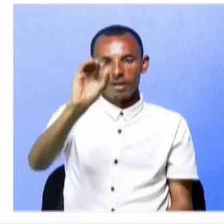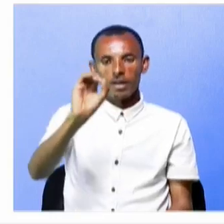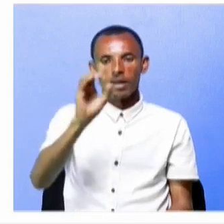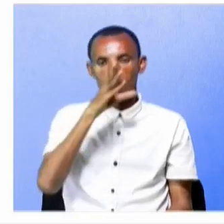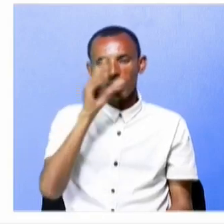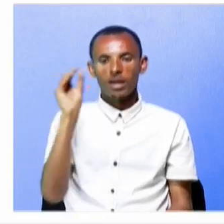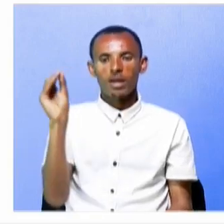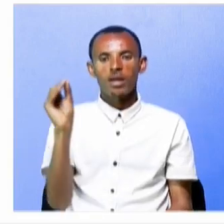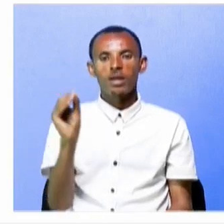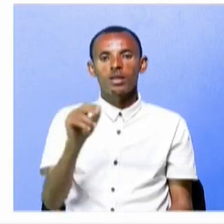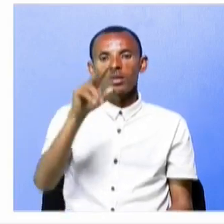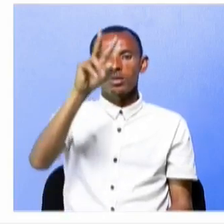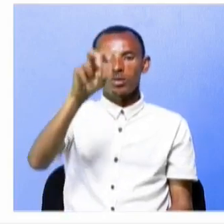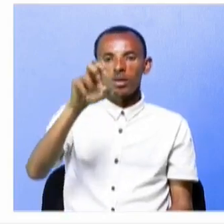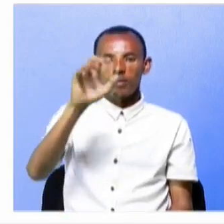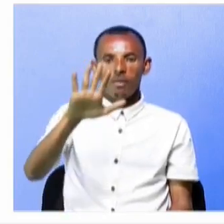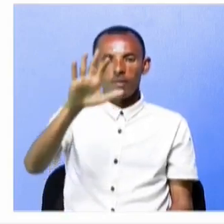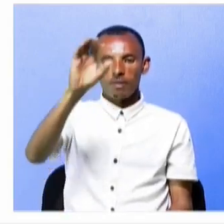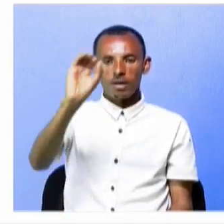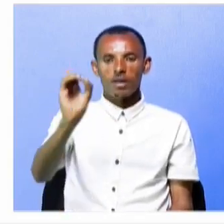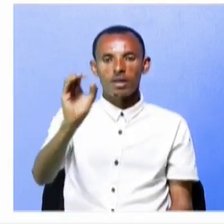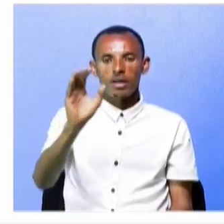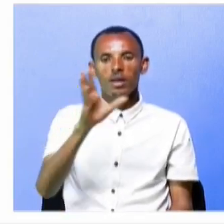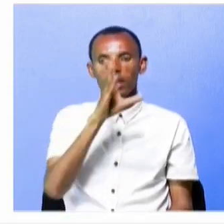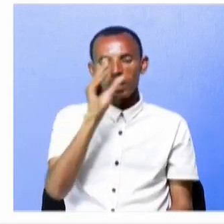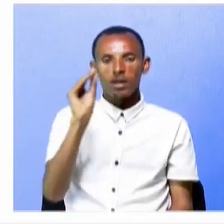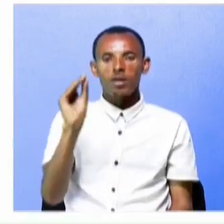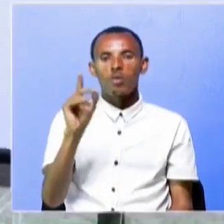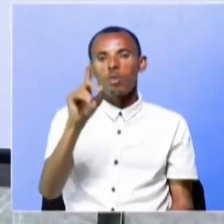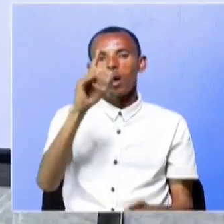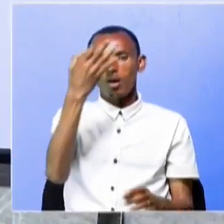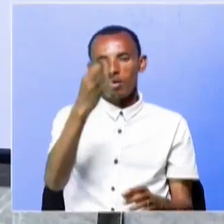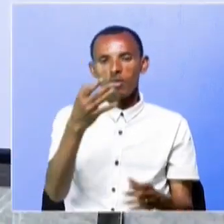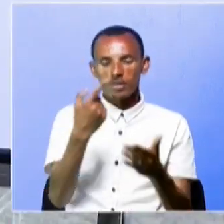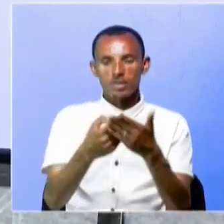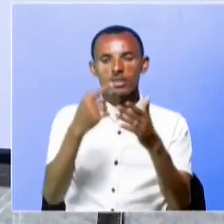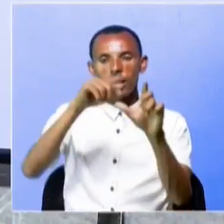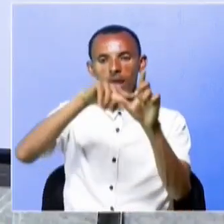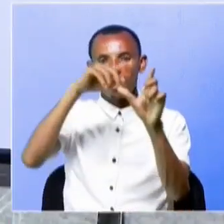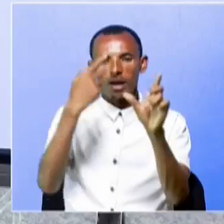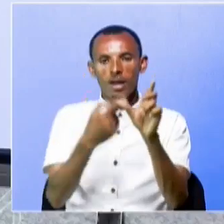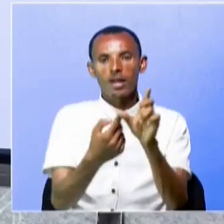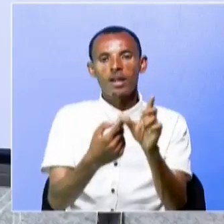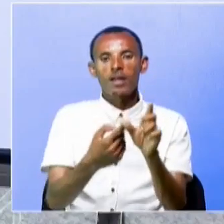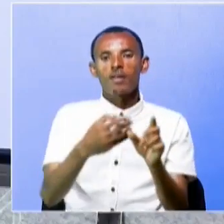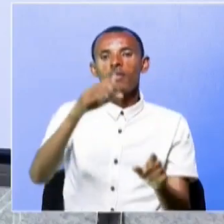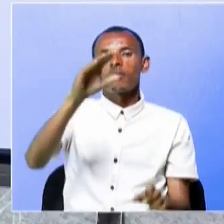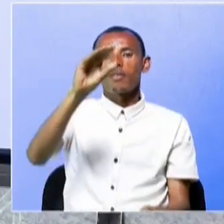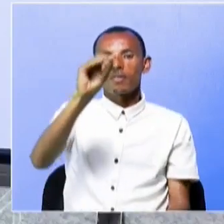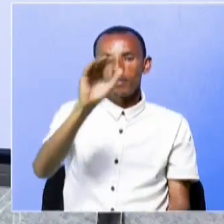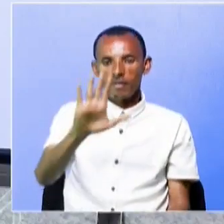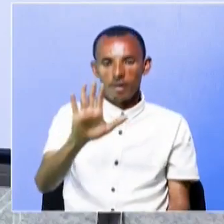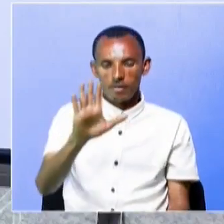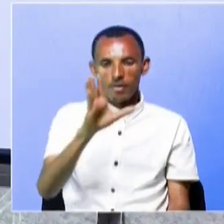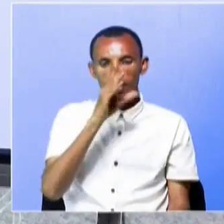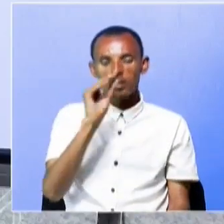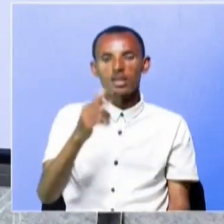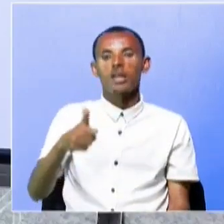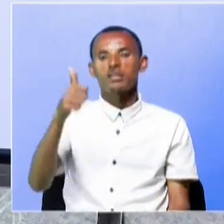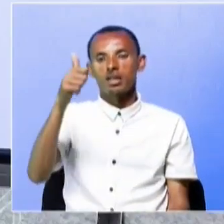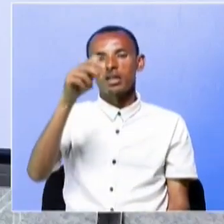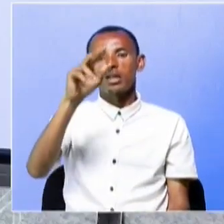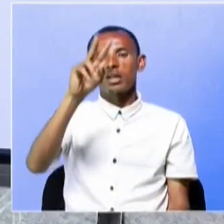is 25 degrees. Okay, one of this angle is 55 degrees and the other